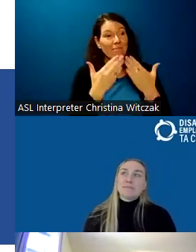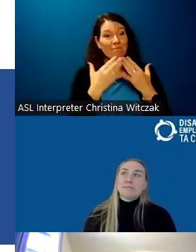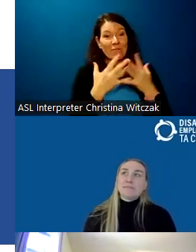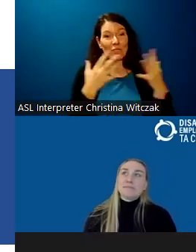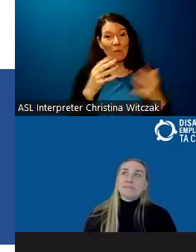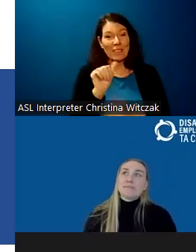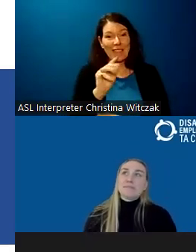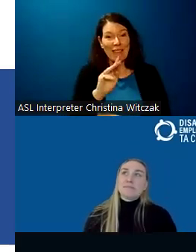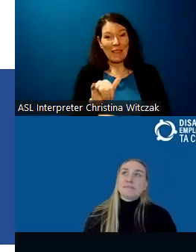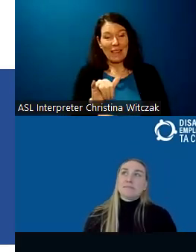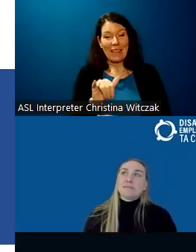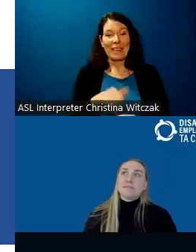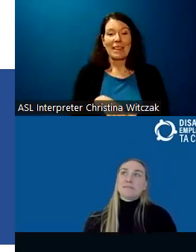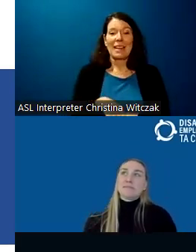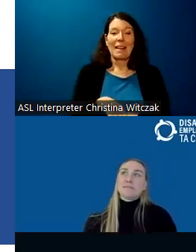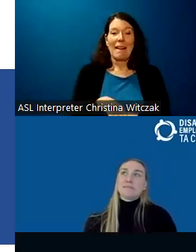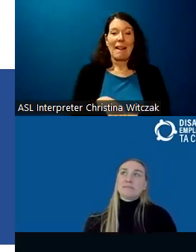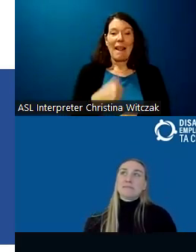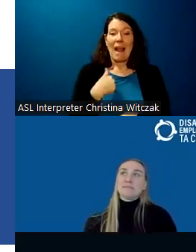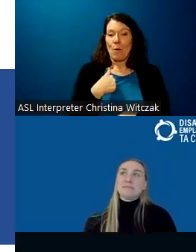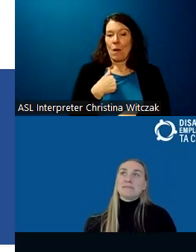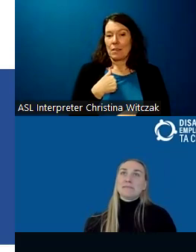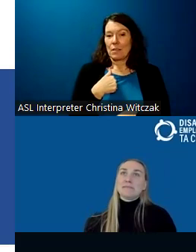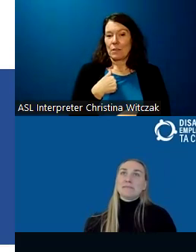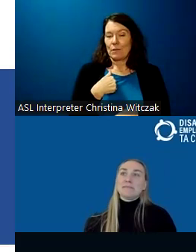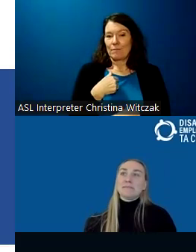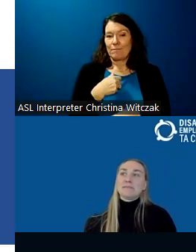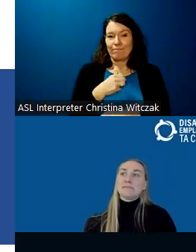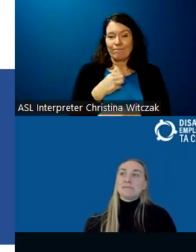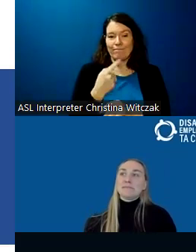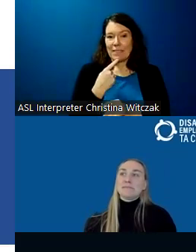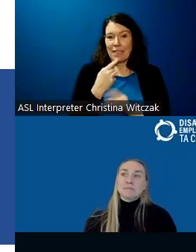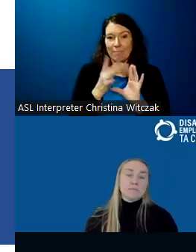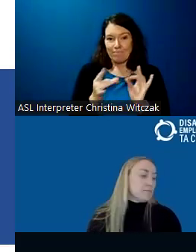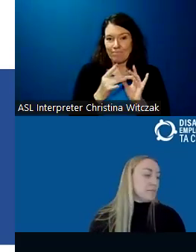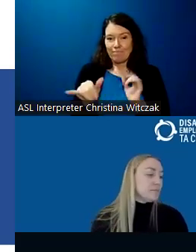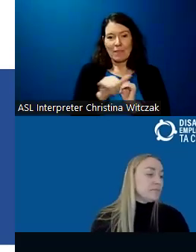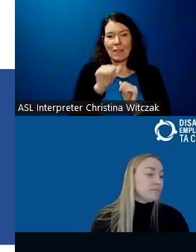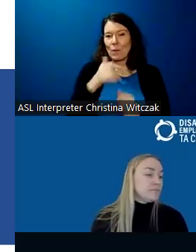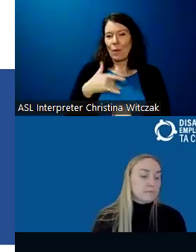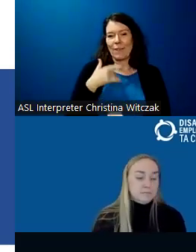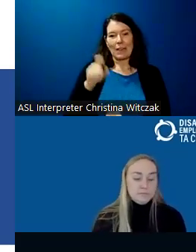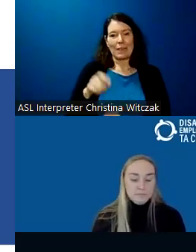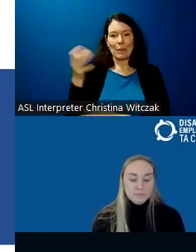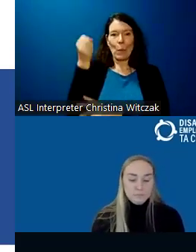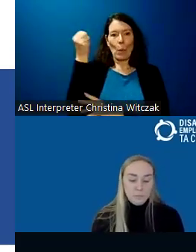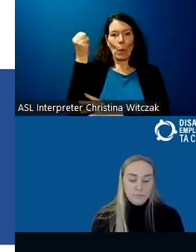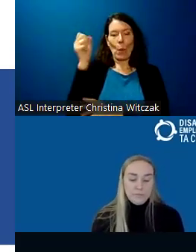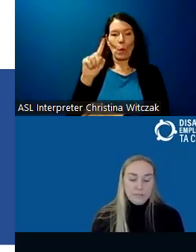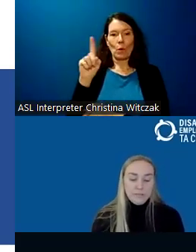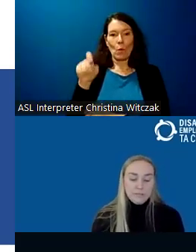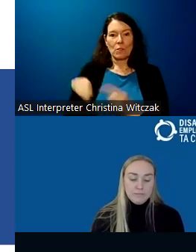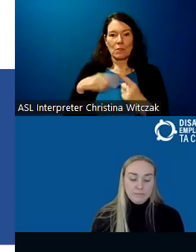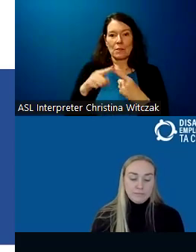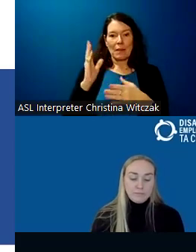Amy. And I just want to echo Amy's comments earlier. Please don't feel like you need to hold your questions until the very end